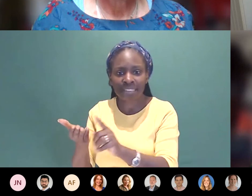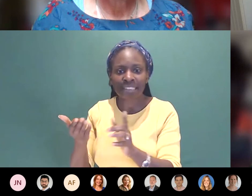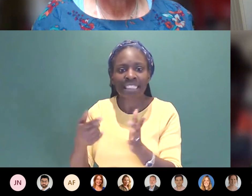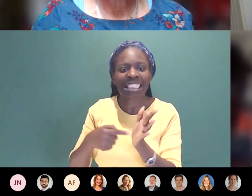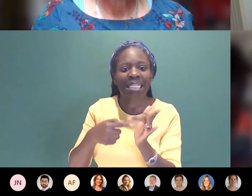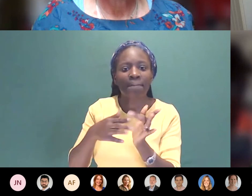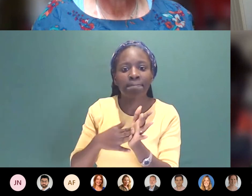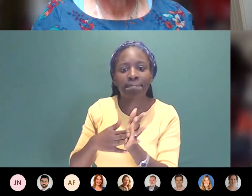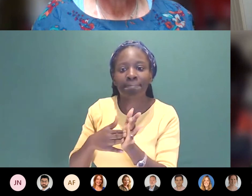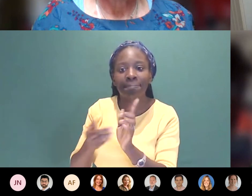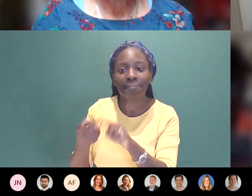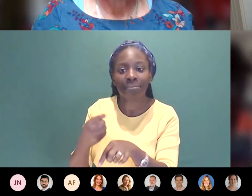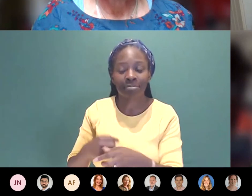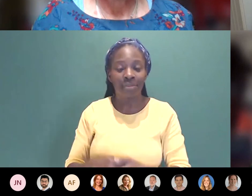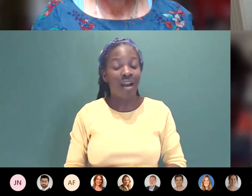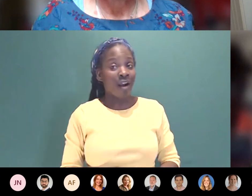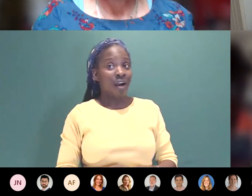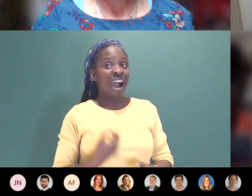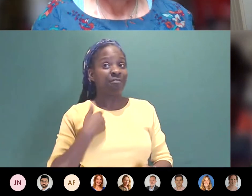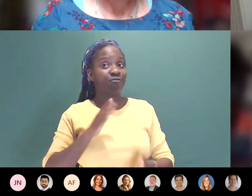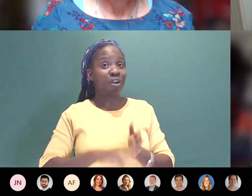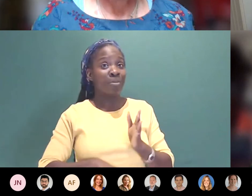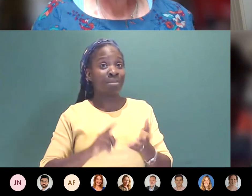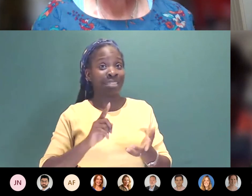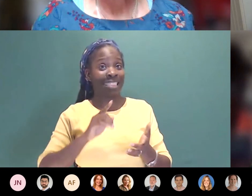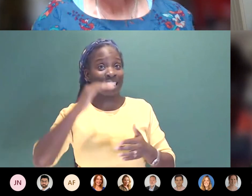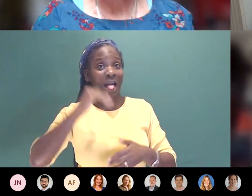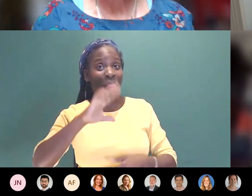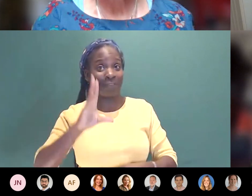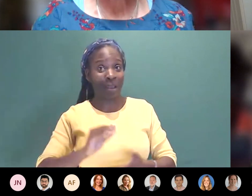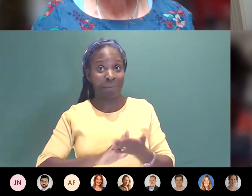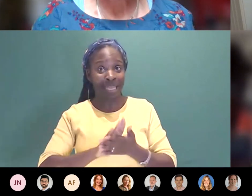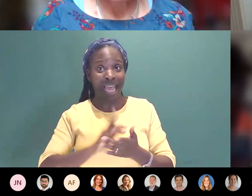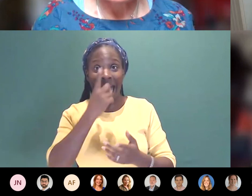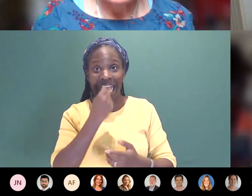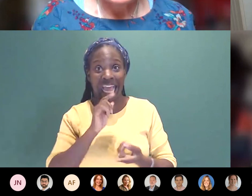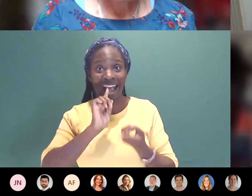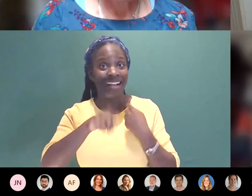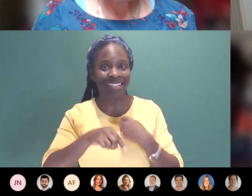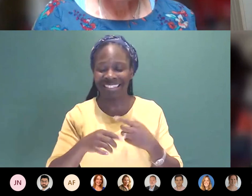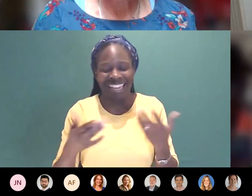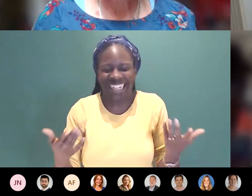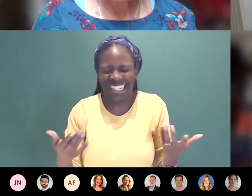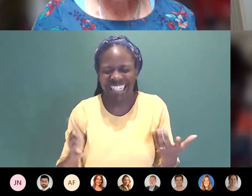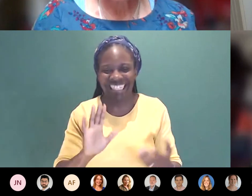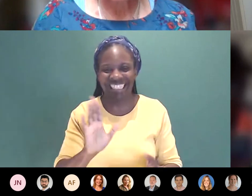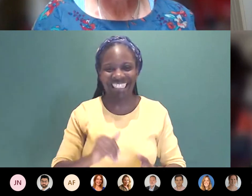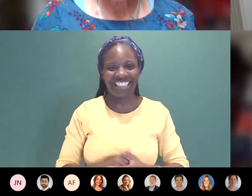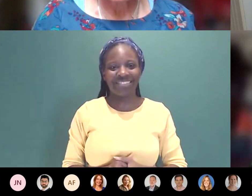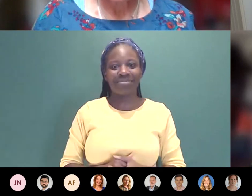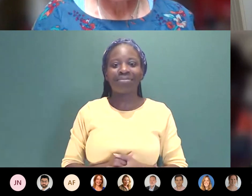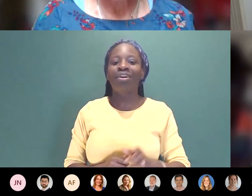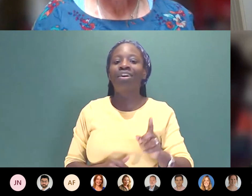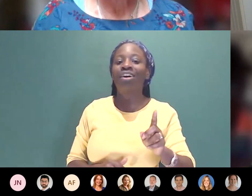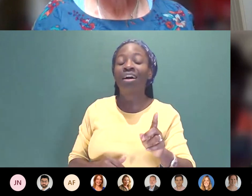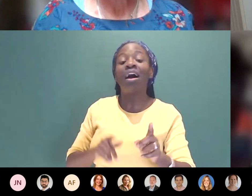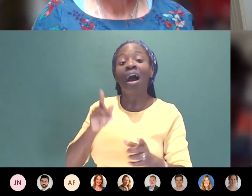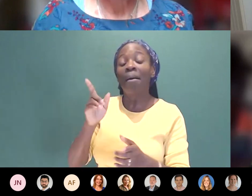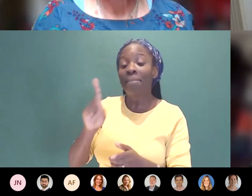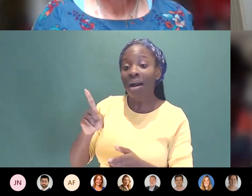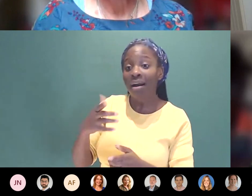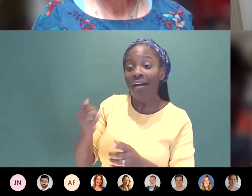Just because I come from South Africa doesn't mean I have the answer to that question. No. But we did have a question in the survey about that, didn't